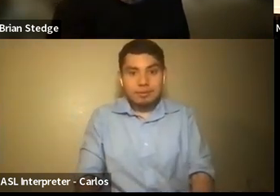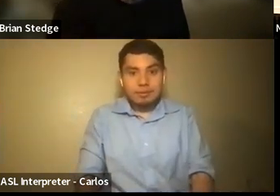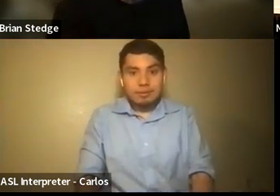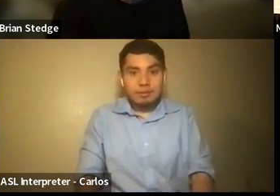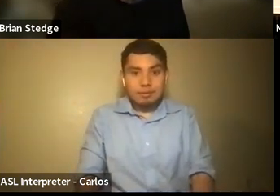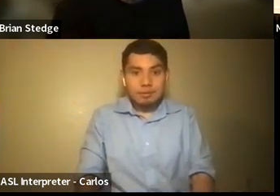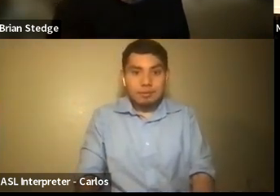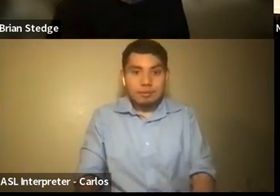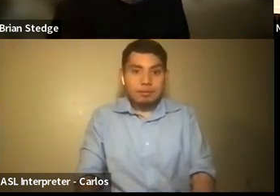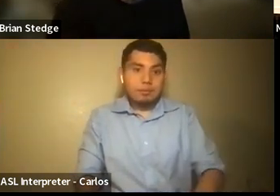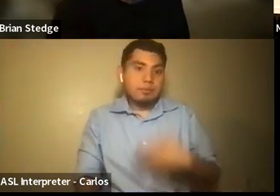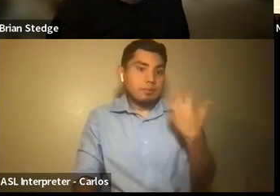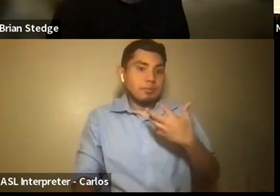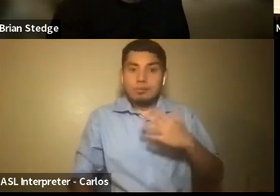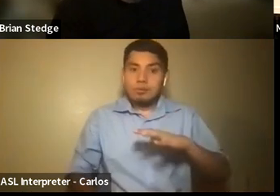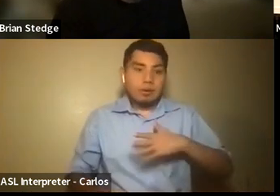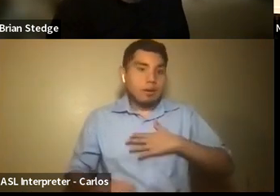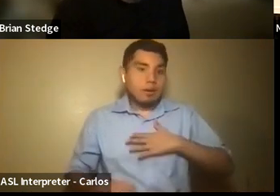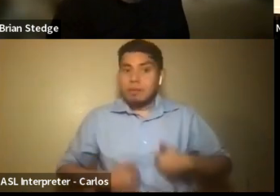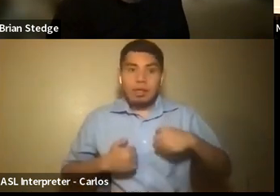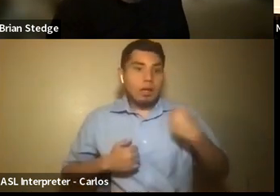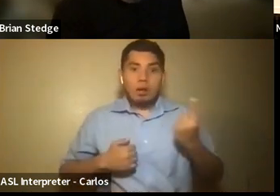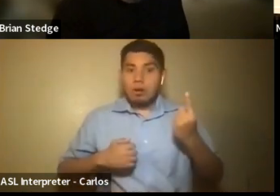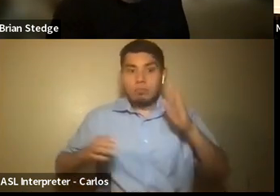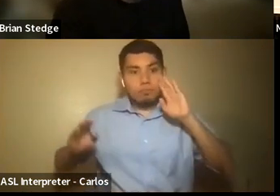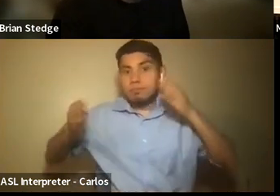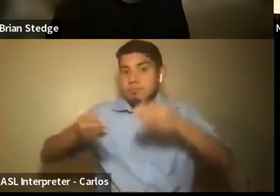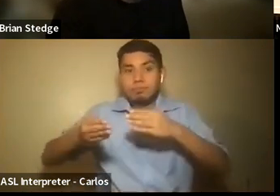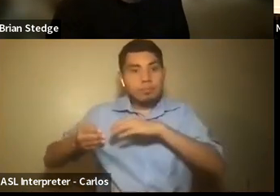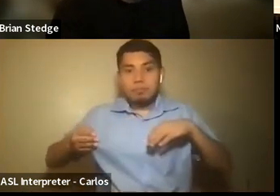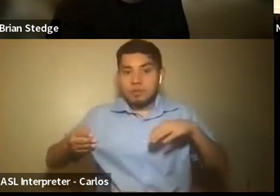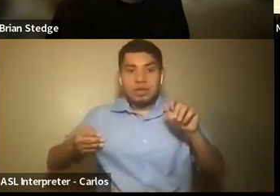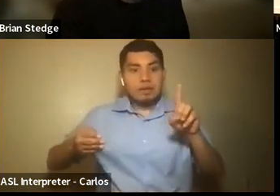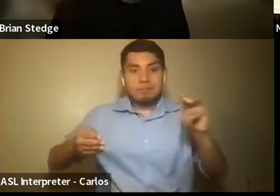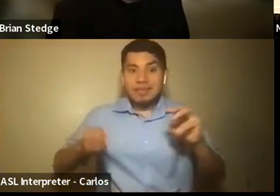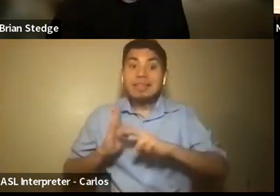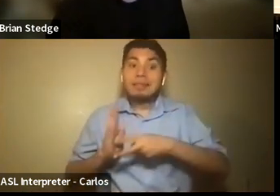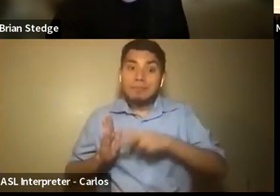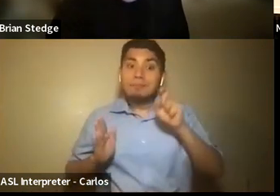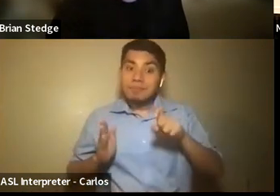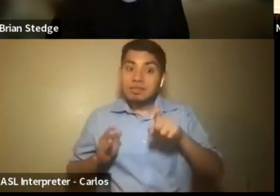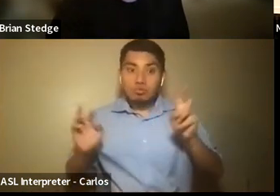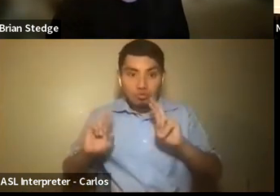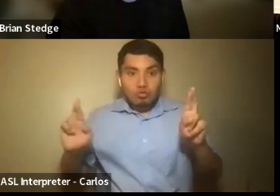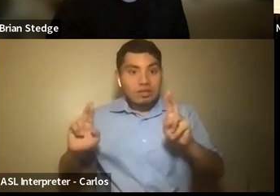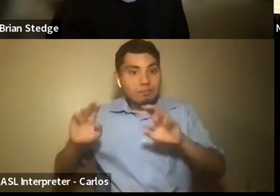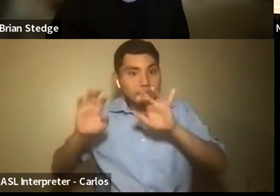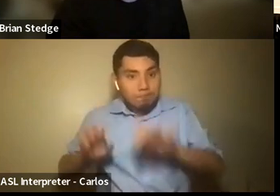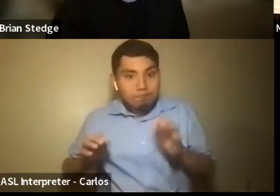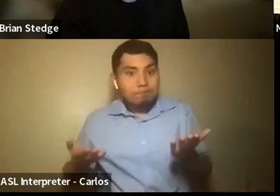commission administration, that means it has to be drafted and posted by the